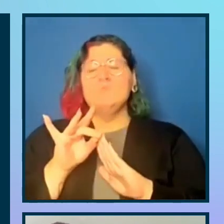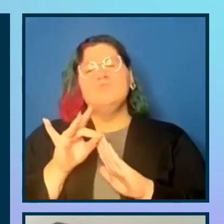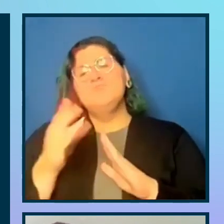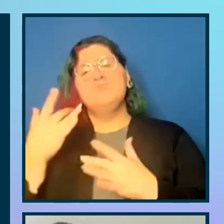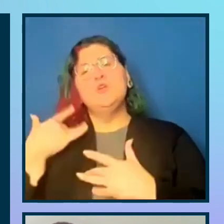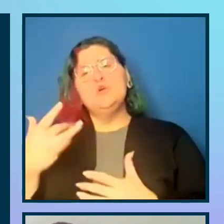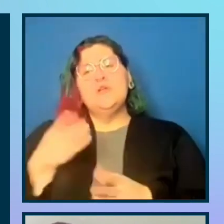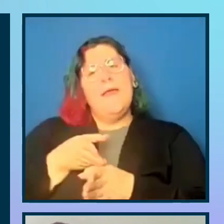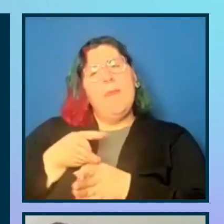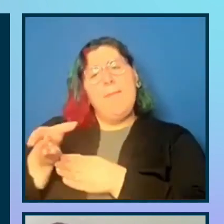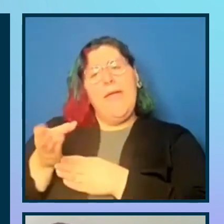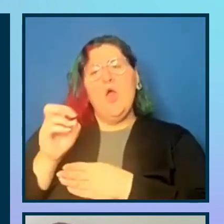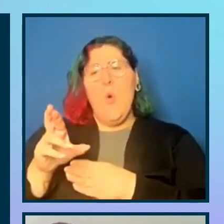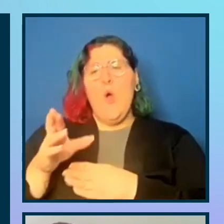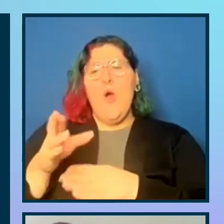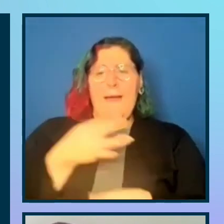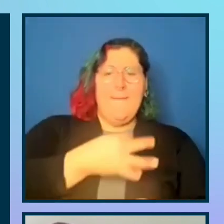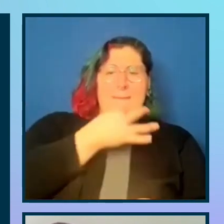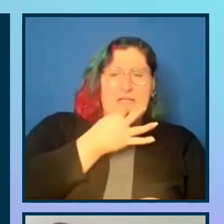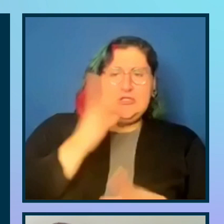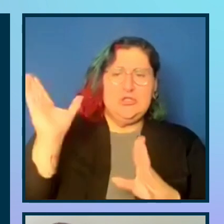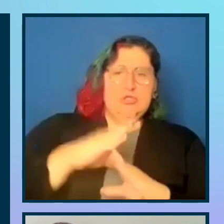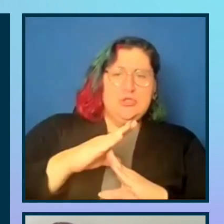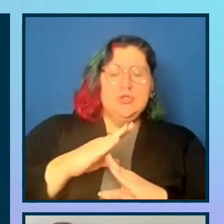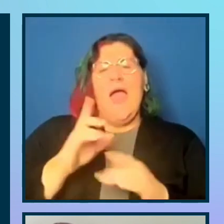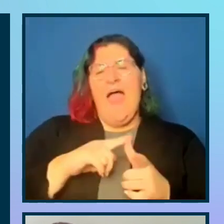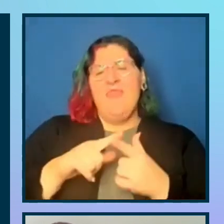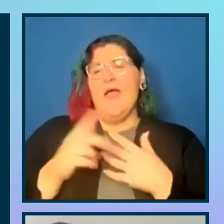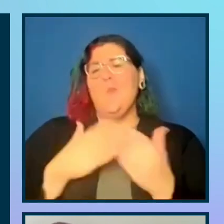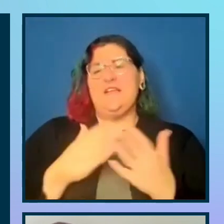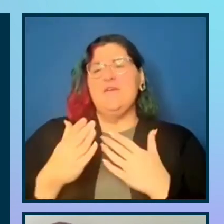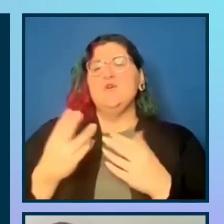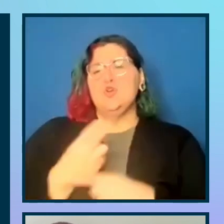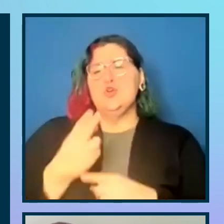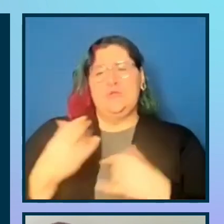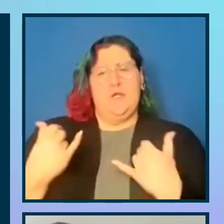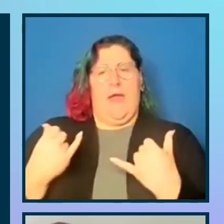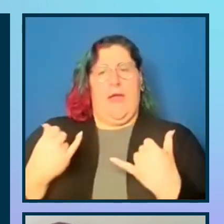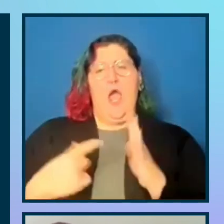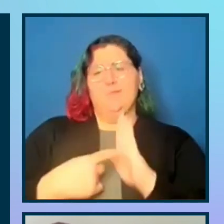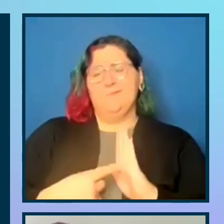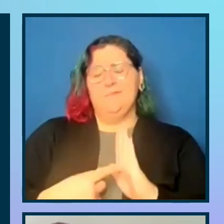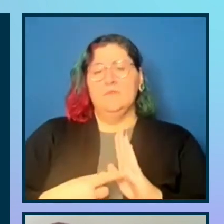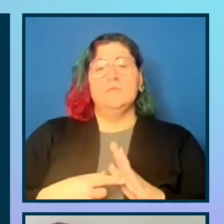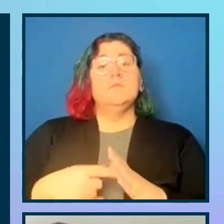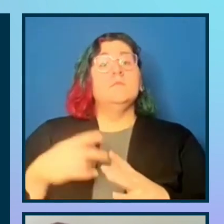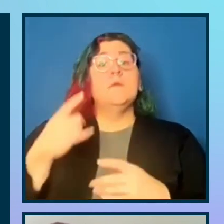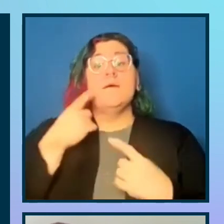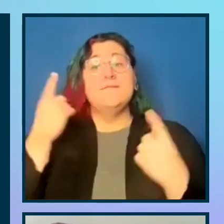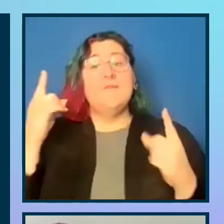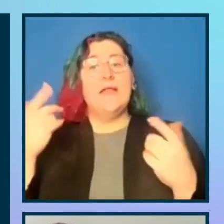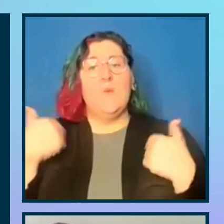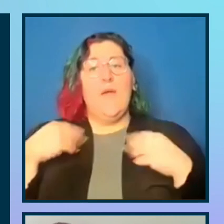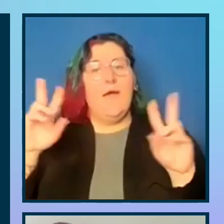and then the actively selected branch respectively. Finally, above all of the 8 branch options, we have the search ability,